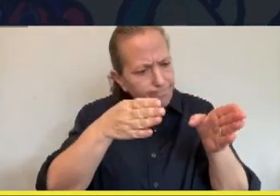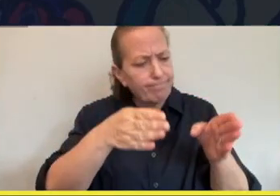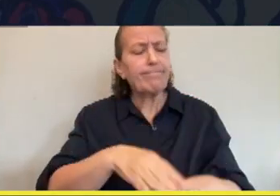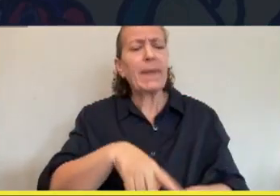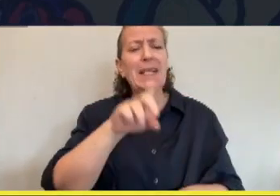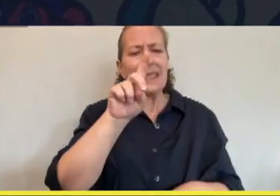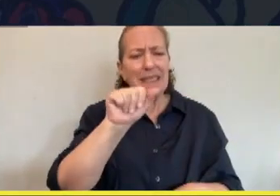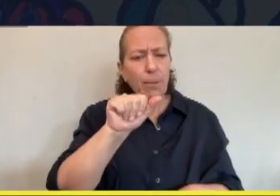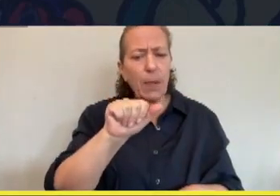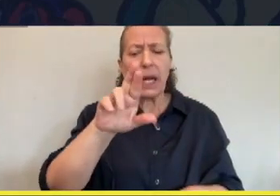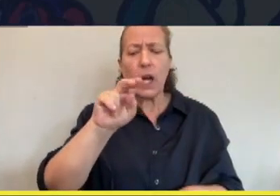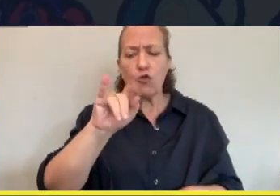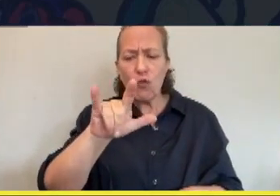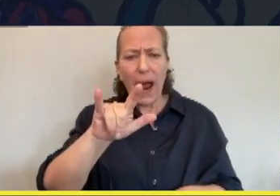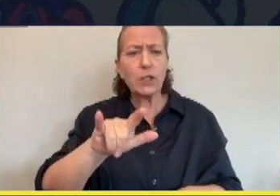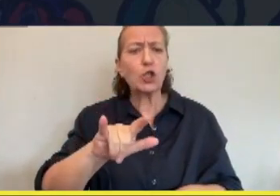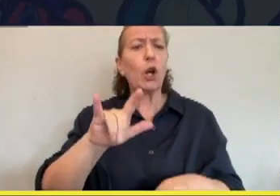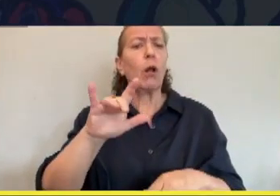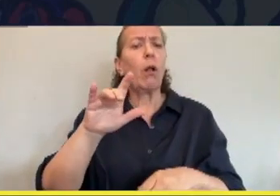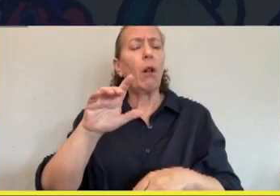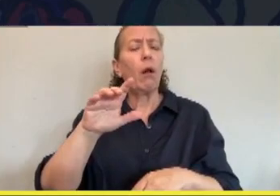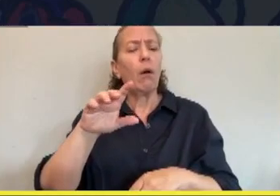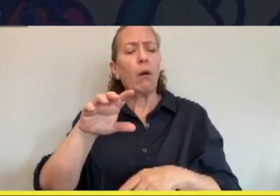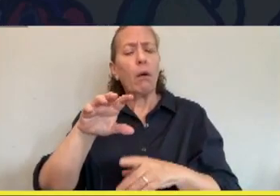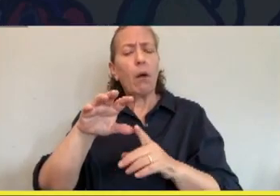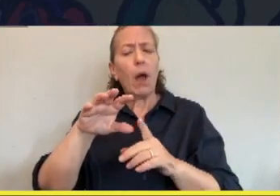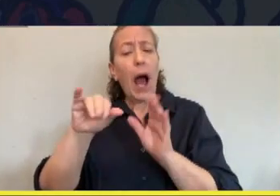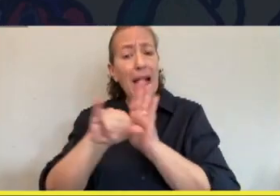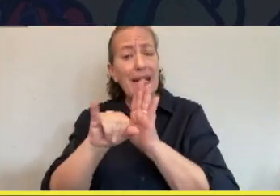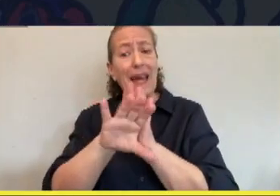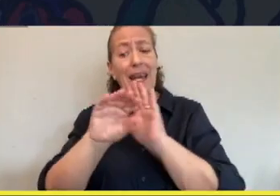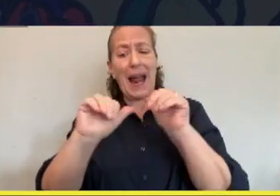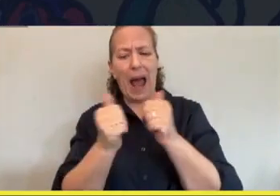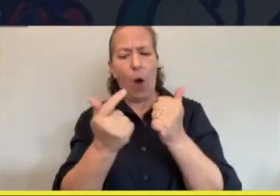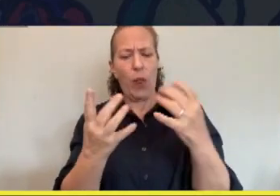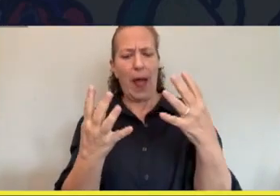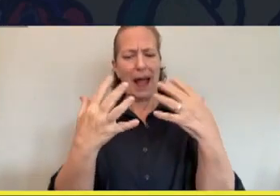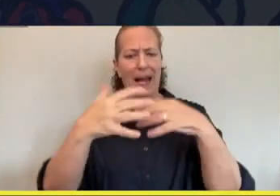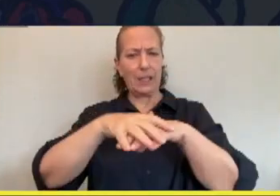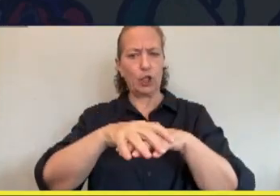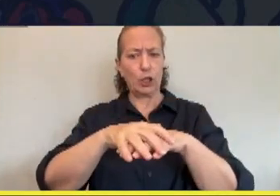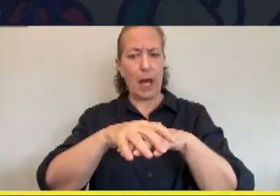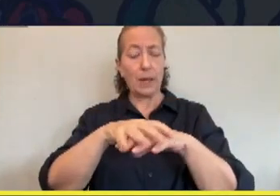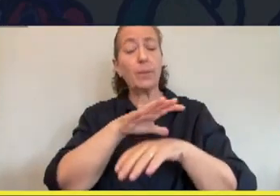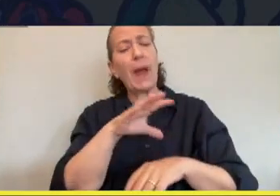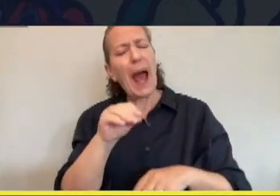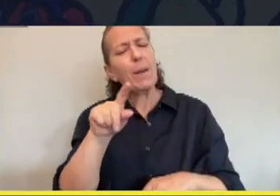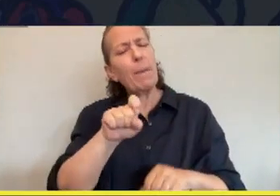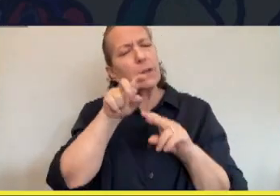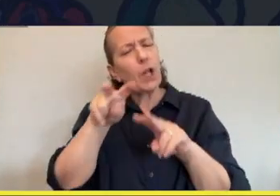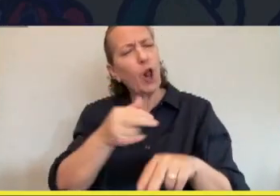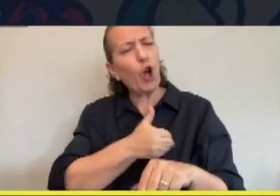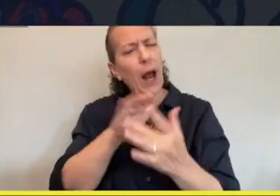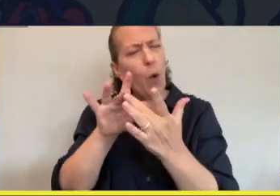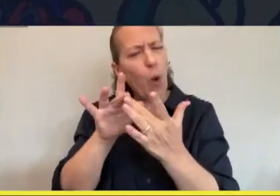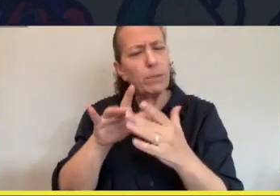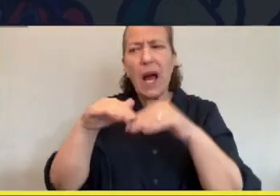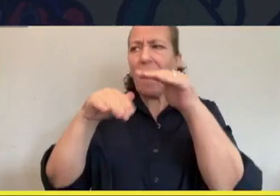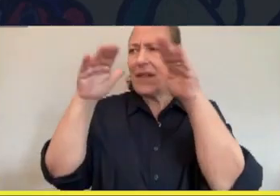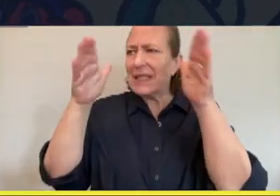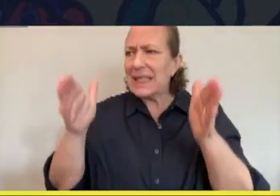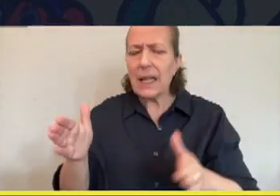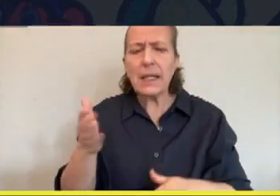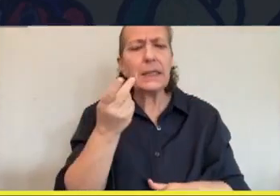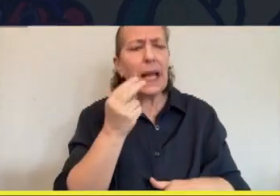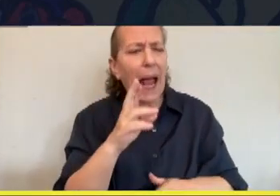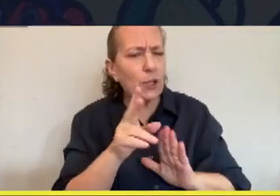they intersect in our grant making. It also means continuing to enhance our website, our facilities, our HR policies, and